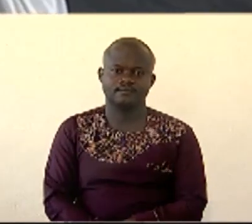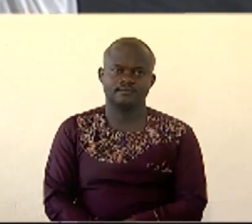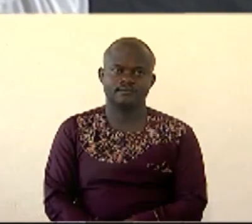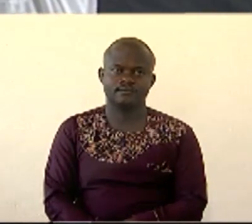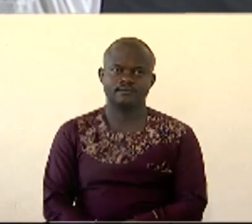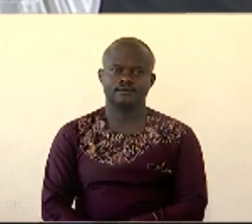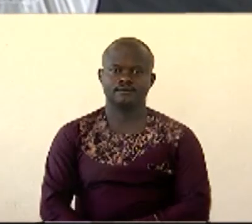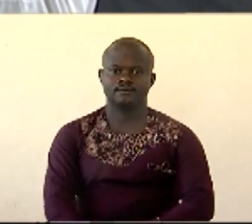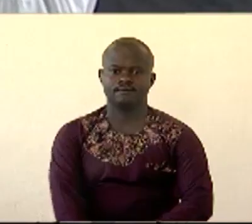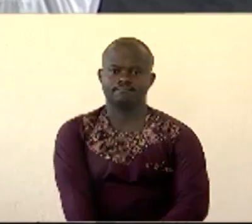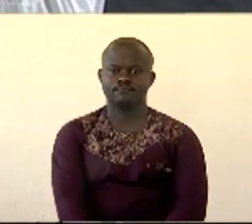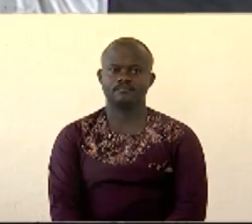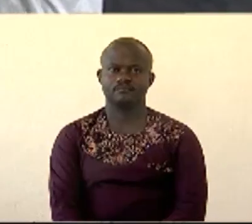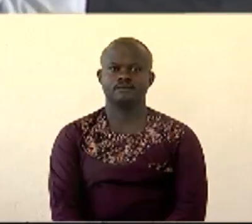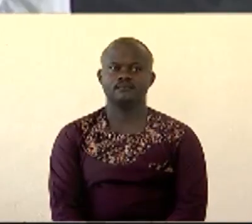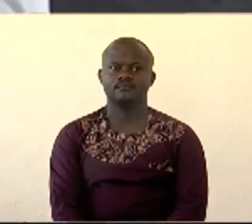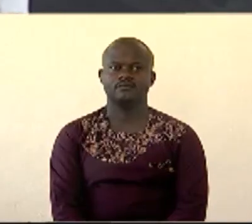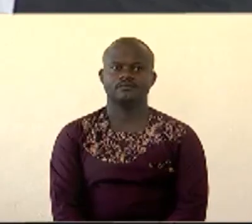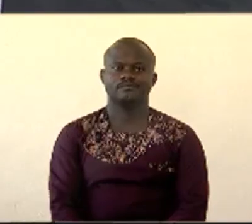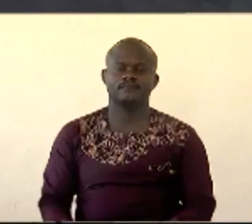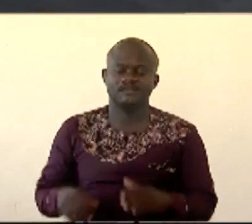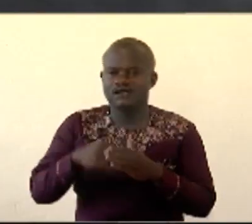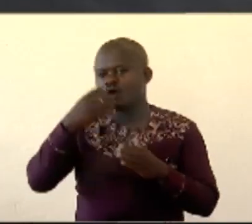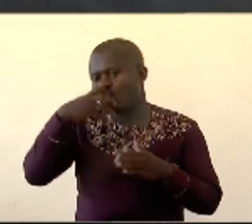talk about the rate of photosynthesis. Then we talk about temperature.